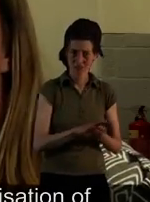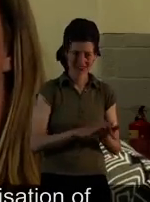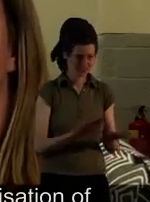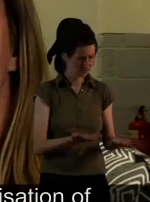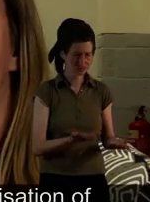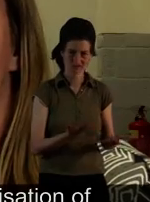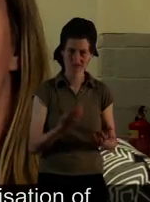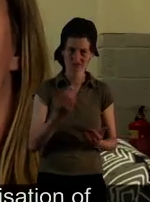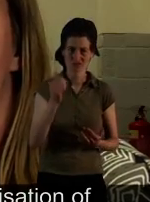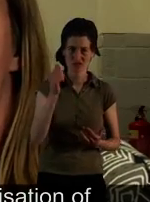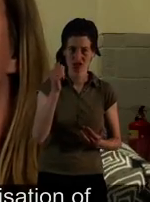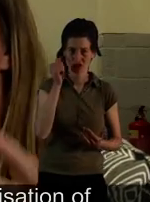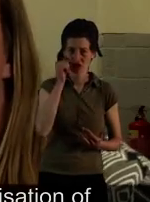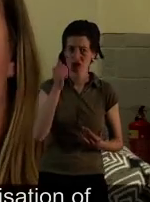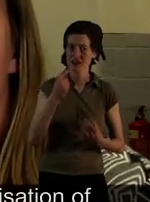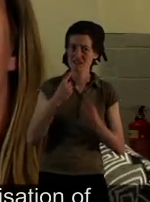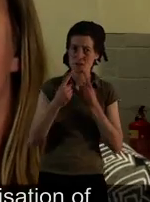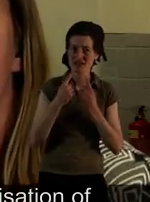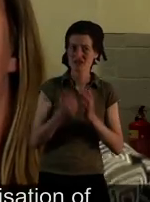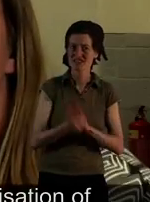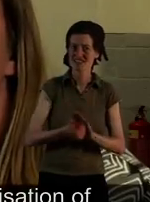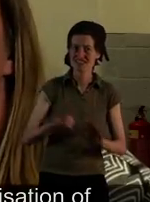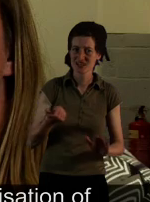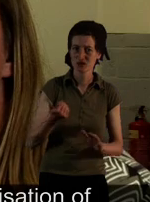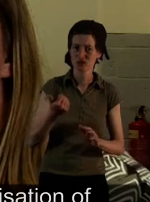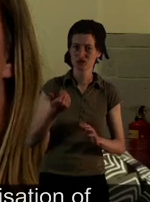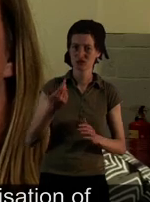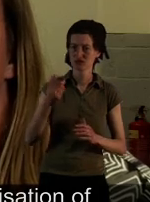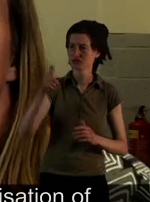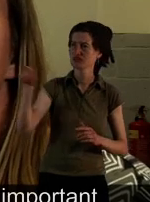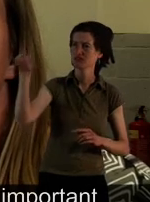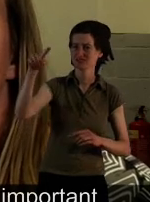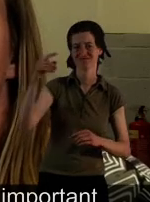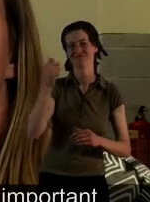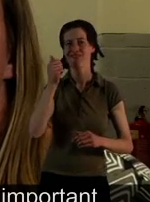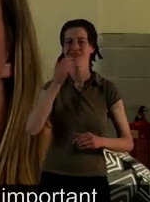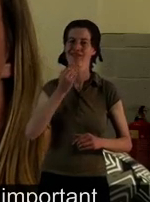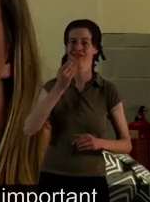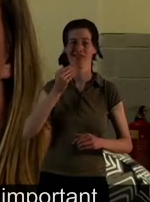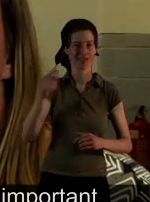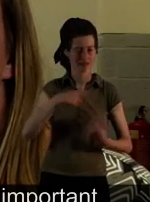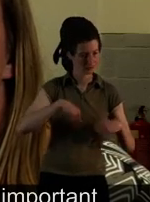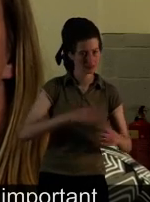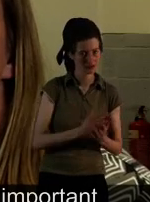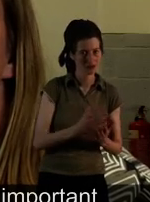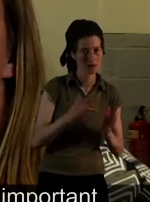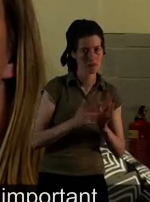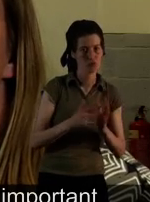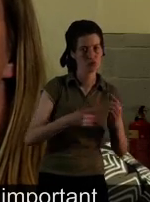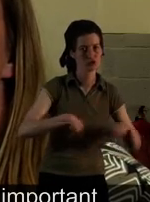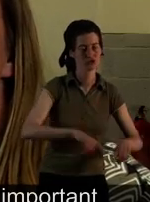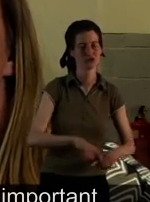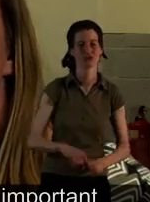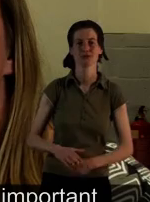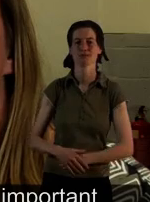really understand about personalisation of services, and they really understand their service user communities. And so it's